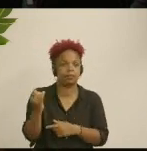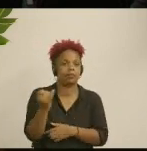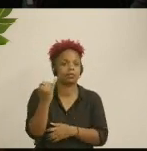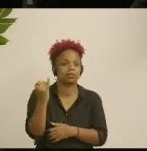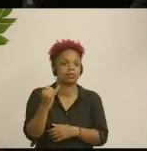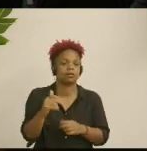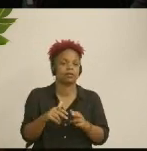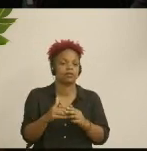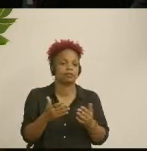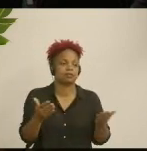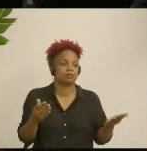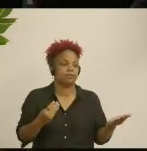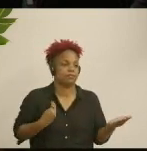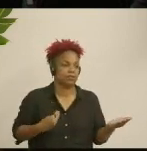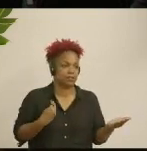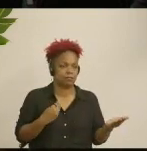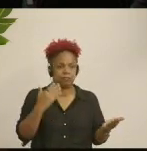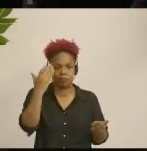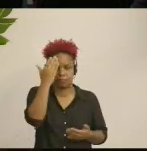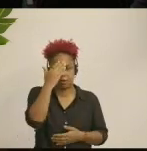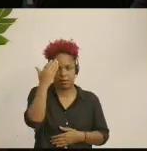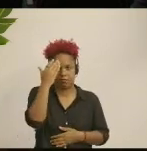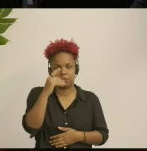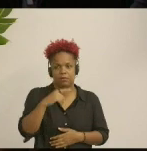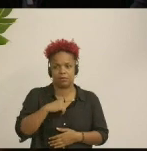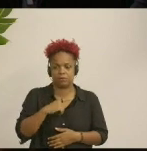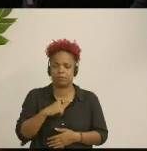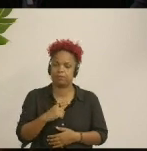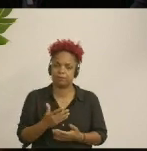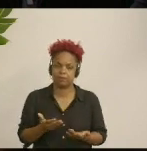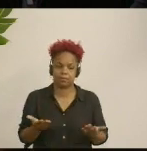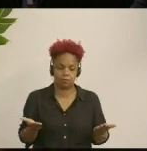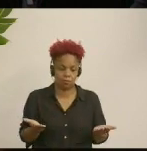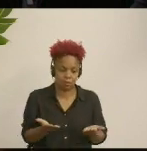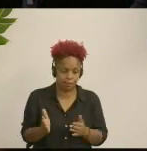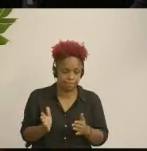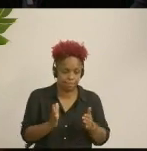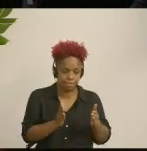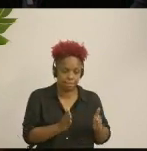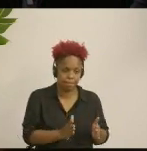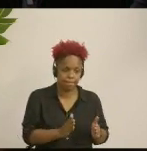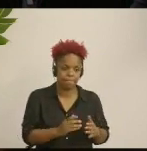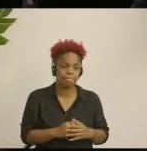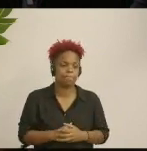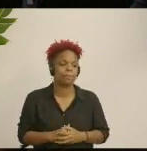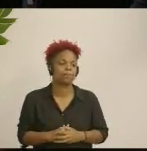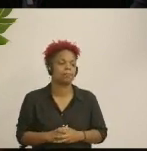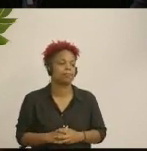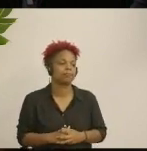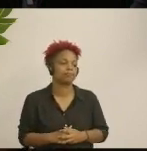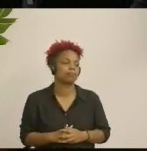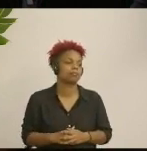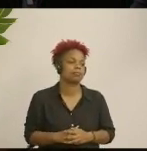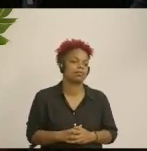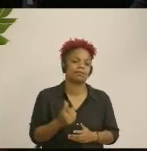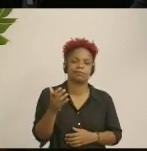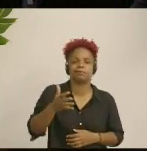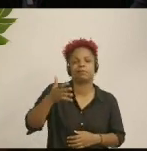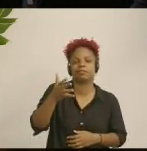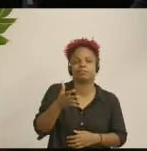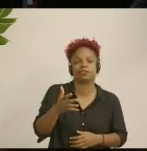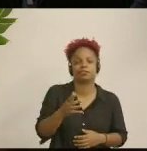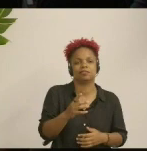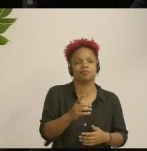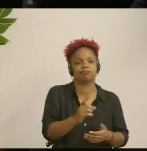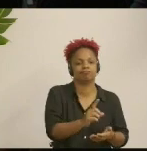go to our next speaker, but before that, I just want to say that I'm very sorry that we don't have much time. This is all very interesting. I would